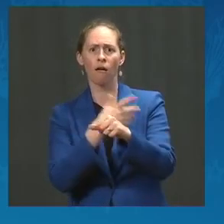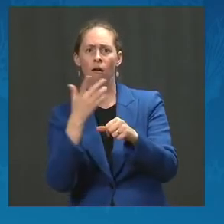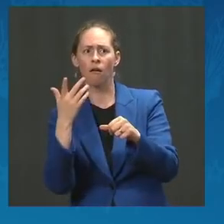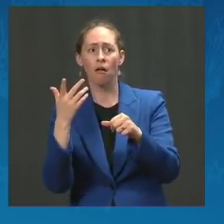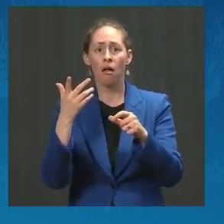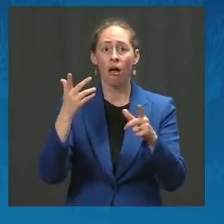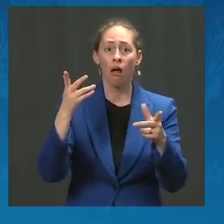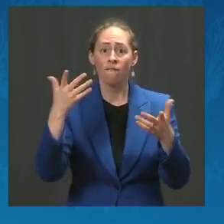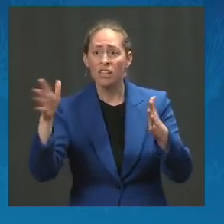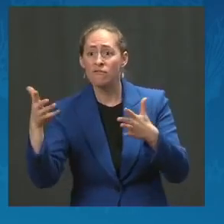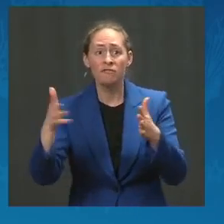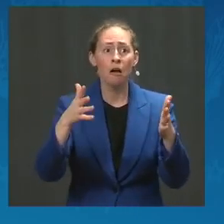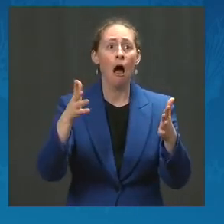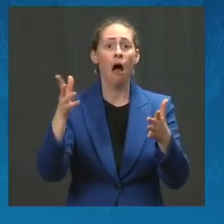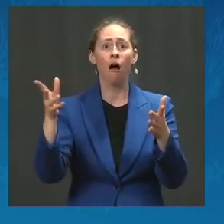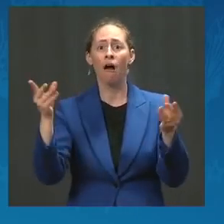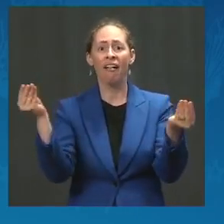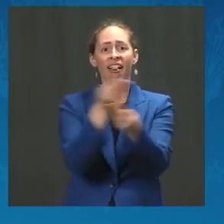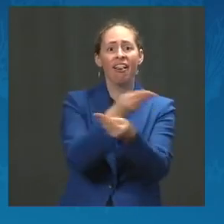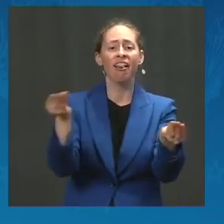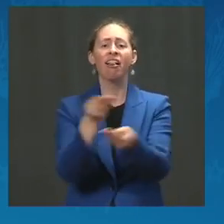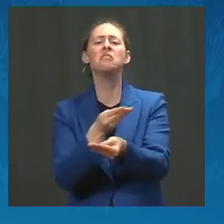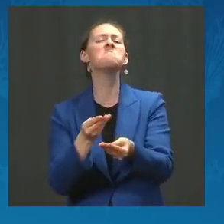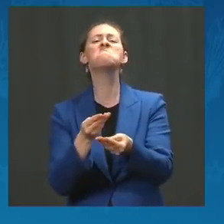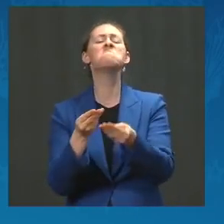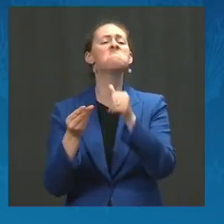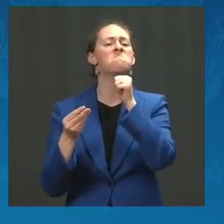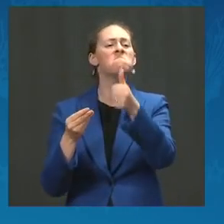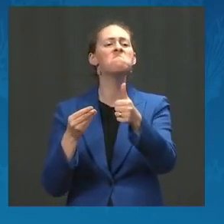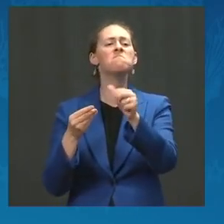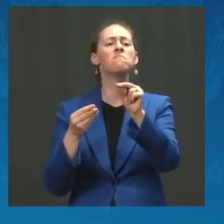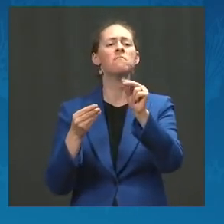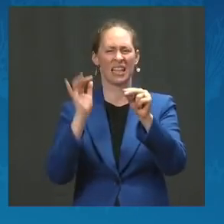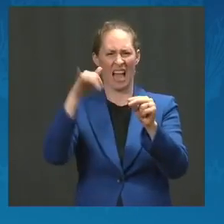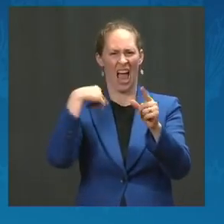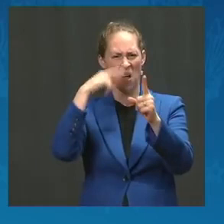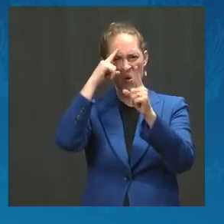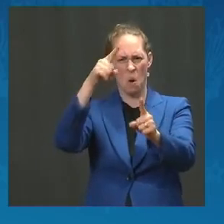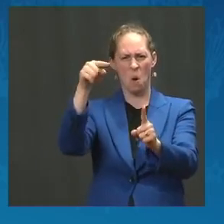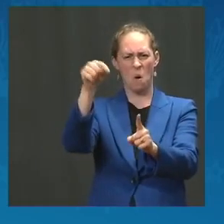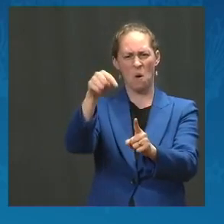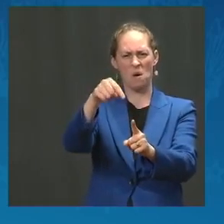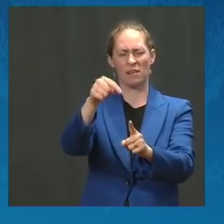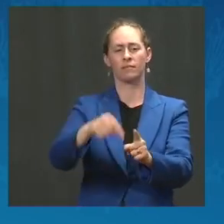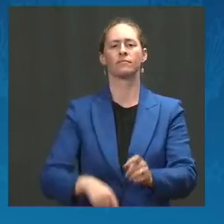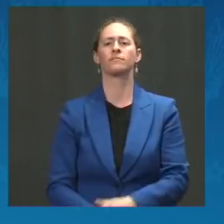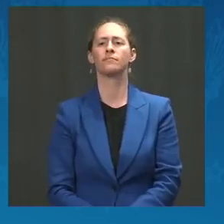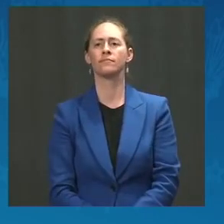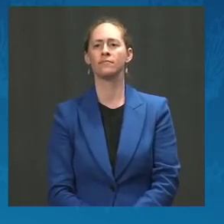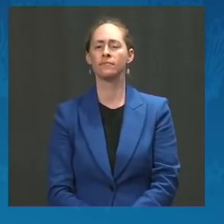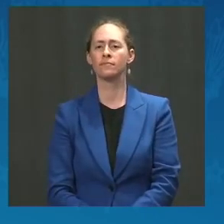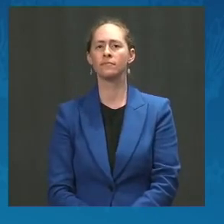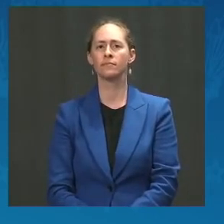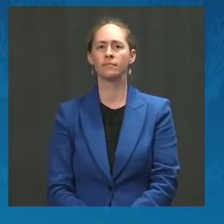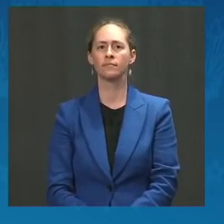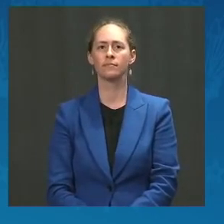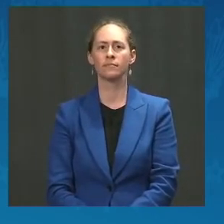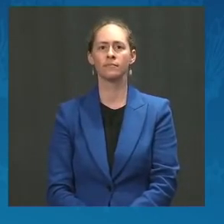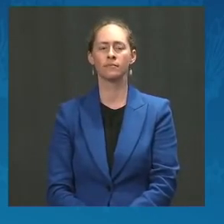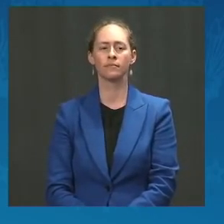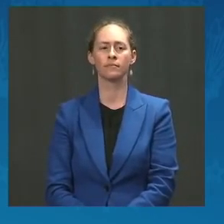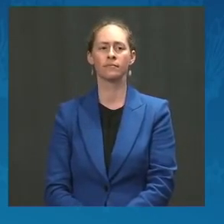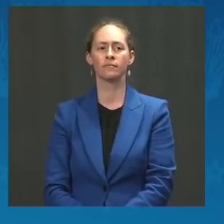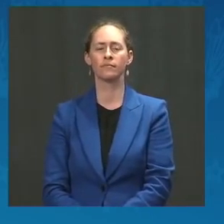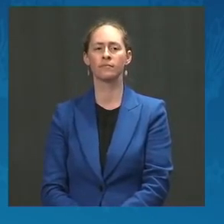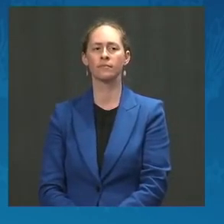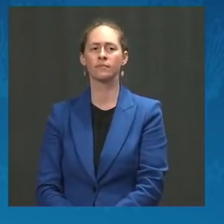floor. And that's all we're trying to do. Yes. Mr. President. Thank you. Why not push for vaccine